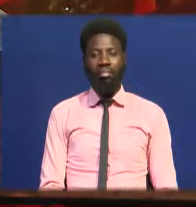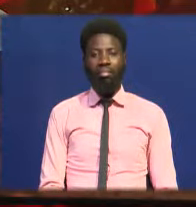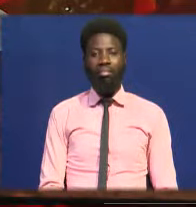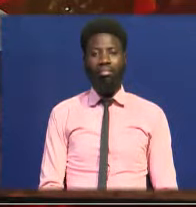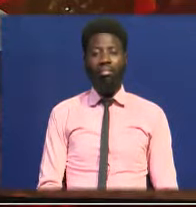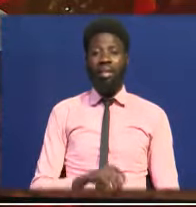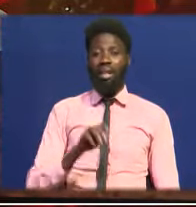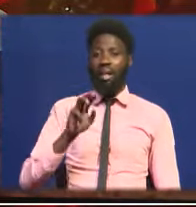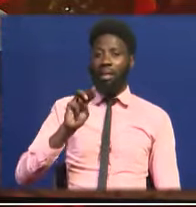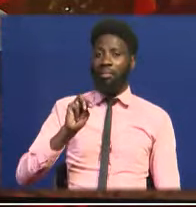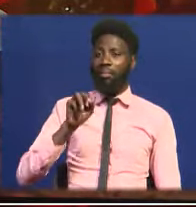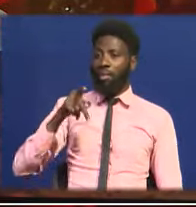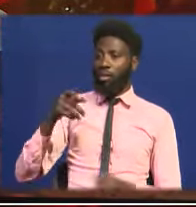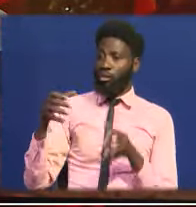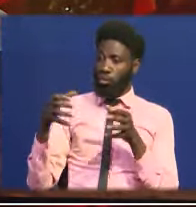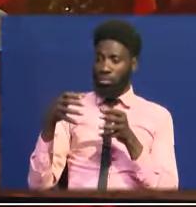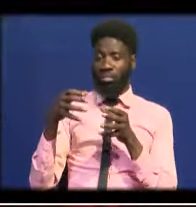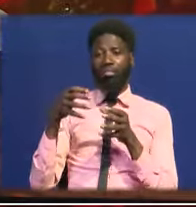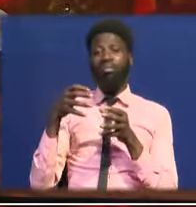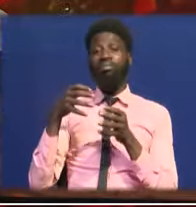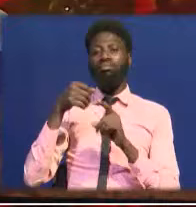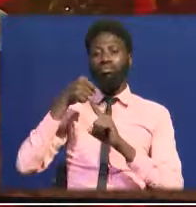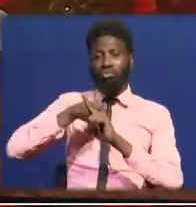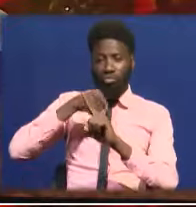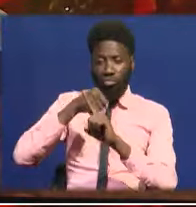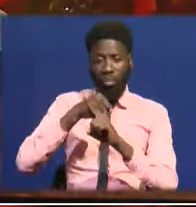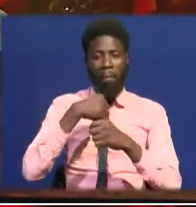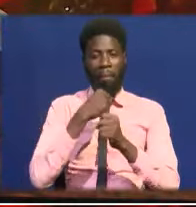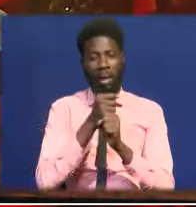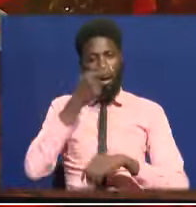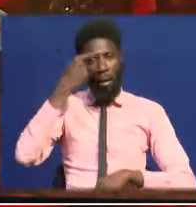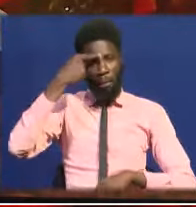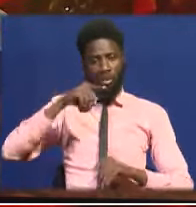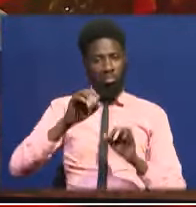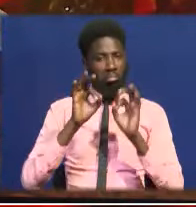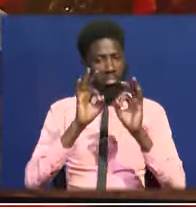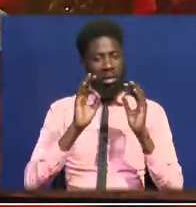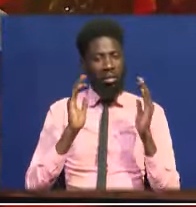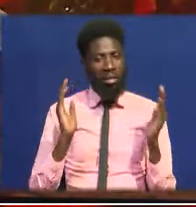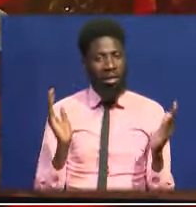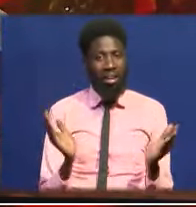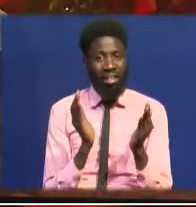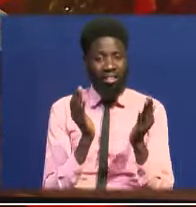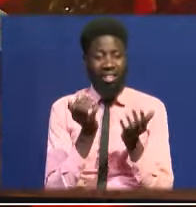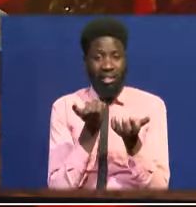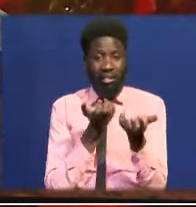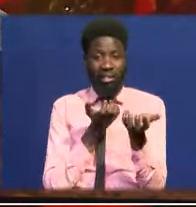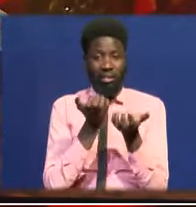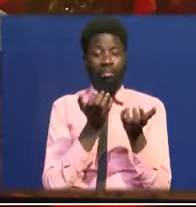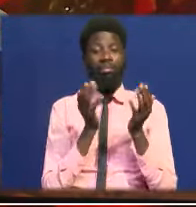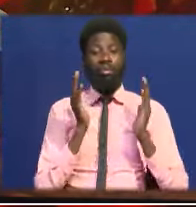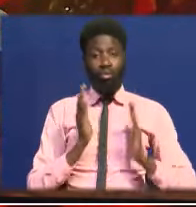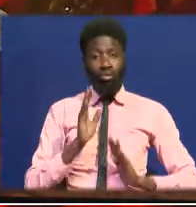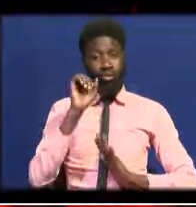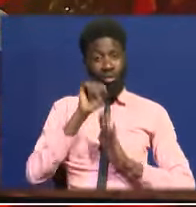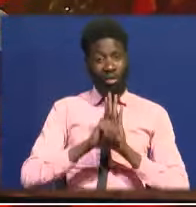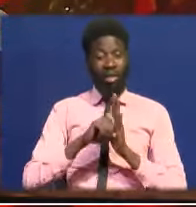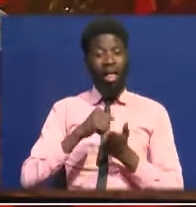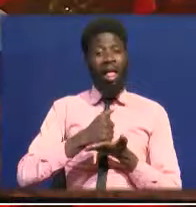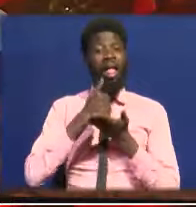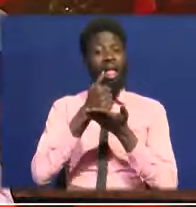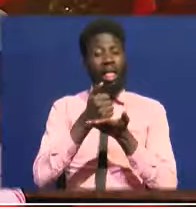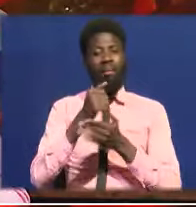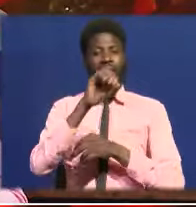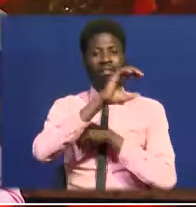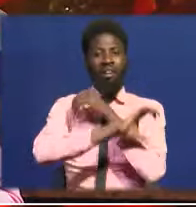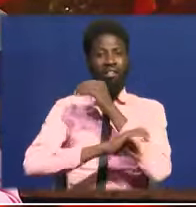Lawmakers are pushing for the creation of proper policies geared towards promoting entrepreneurship as a key driver of the country's economic growth.